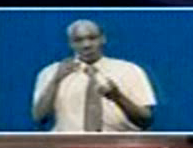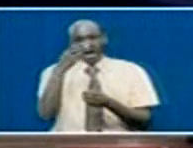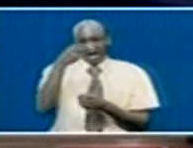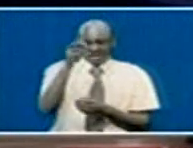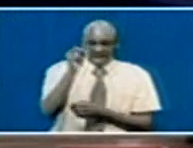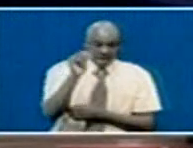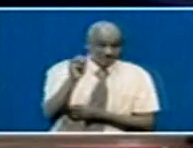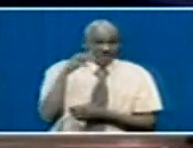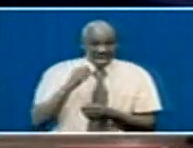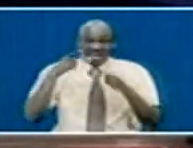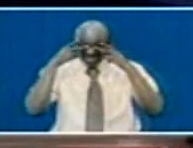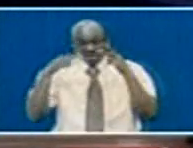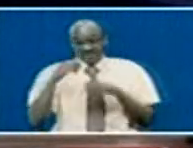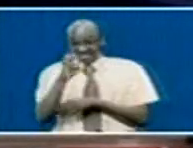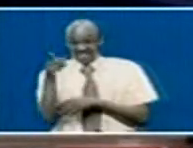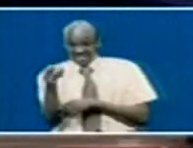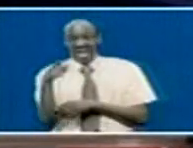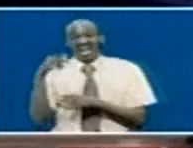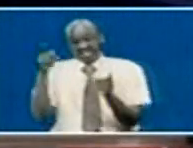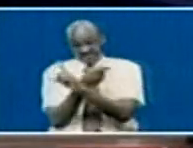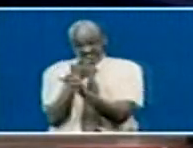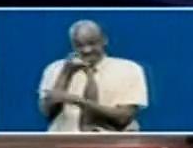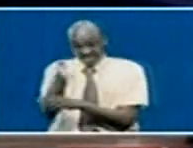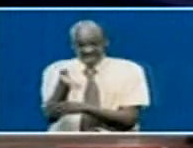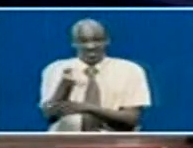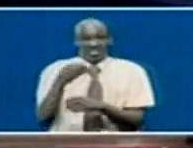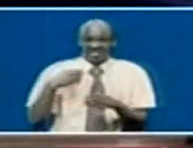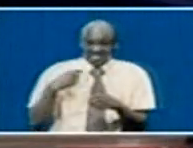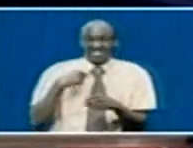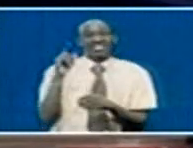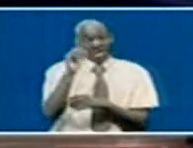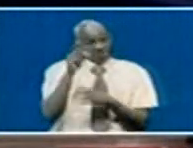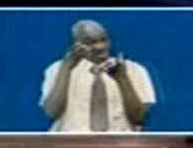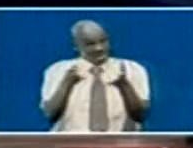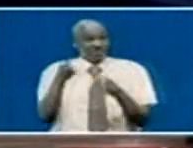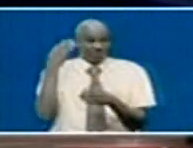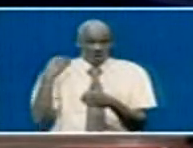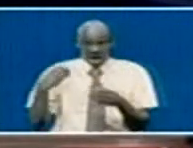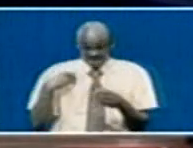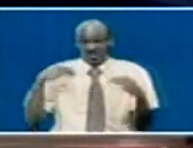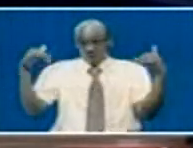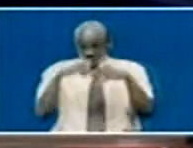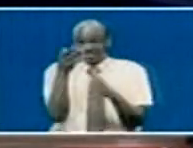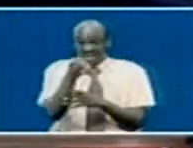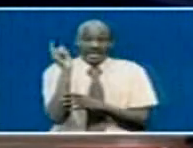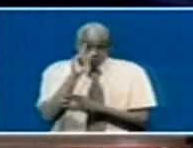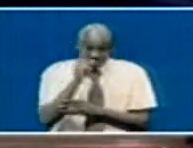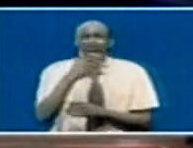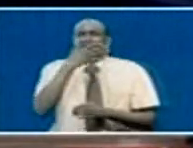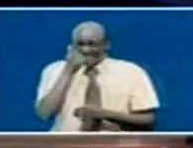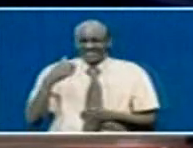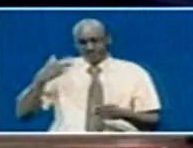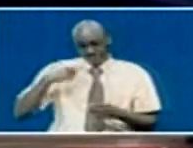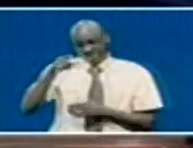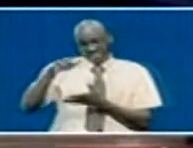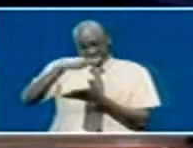east, and everything else in between. A conference here in Nairobi was bringing together the best and the brightest, if you